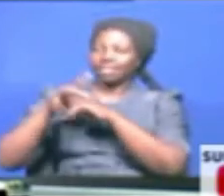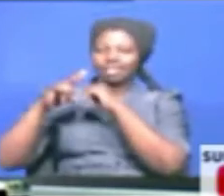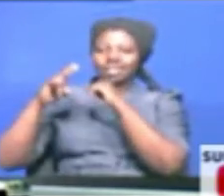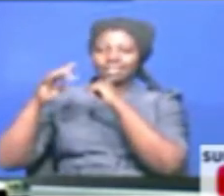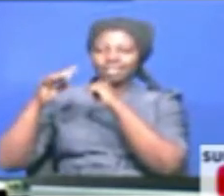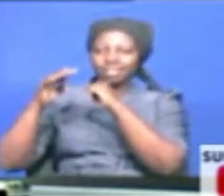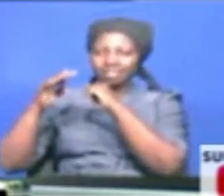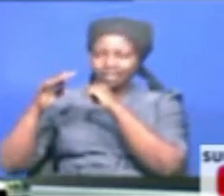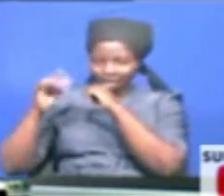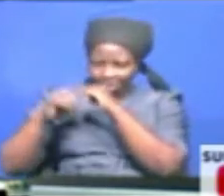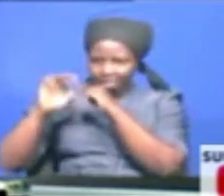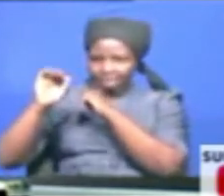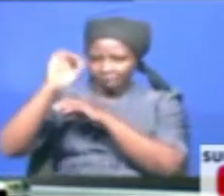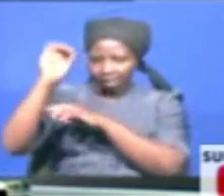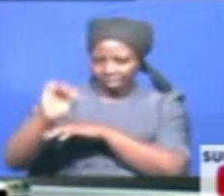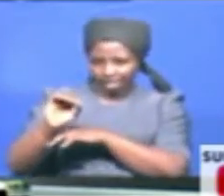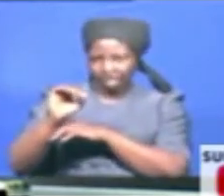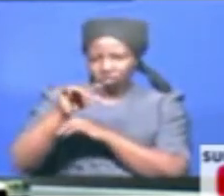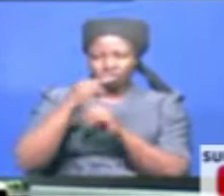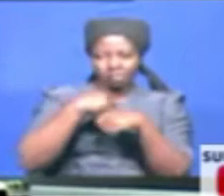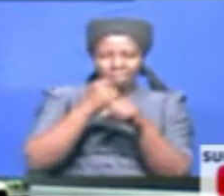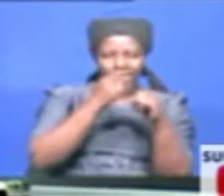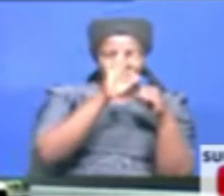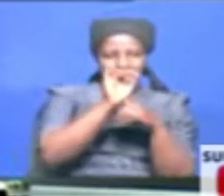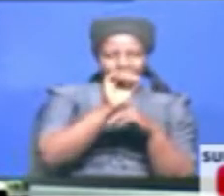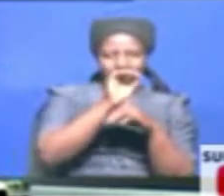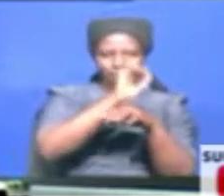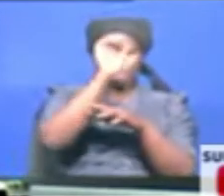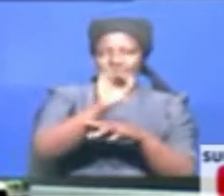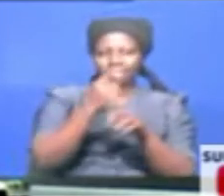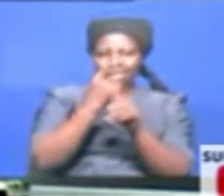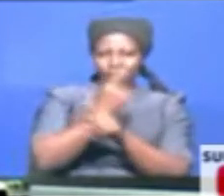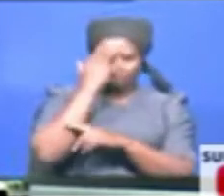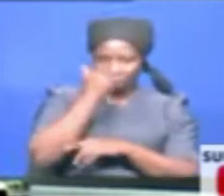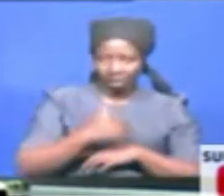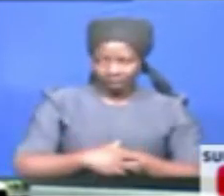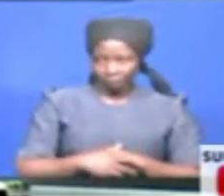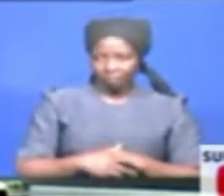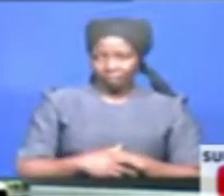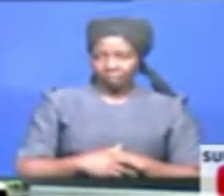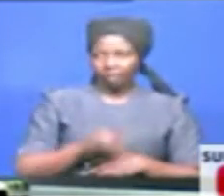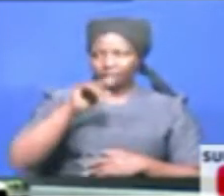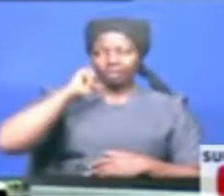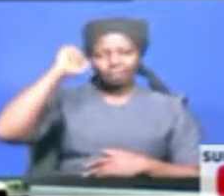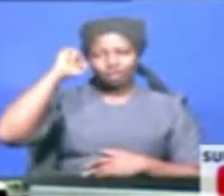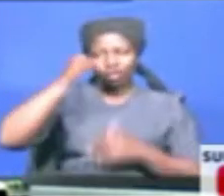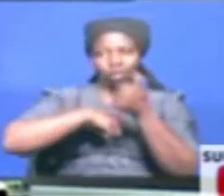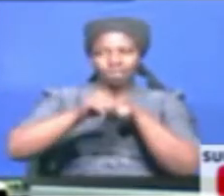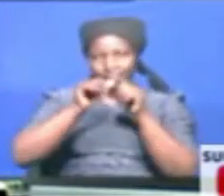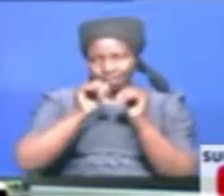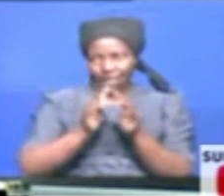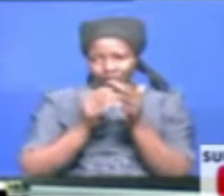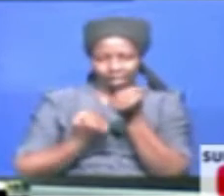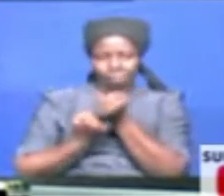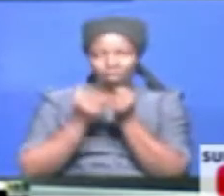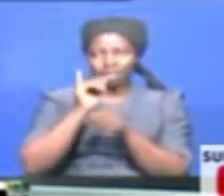difference? If I had said 80%, it would be 20%. Okay. So there might be the political actors behind it. So it is